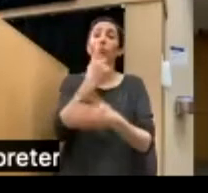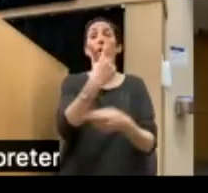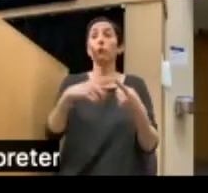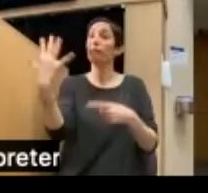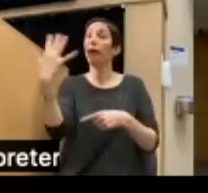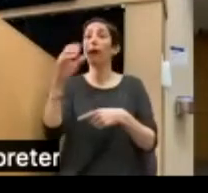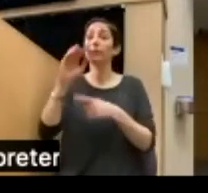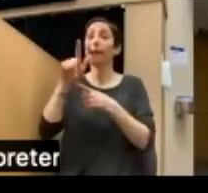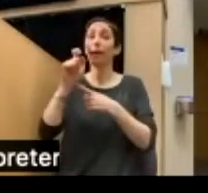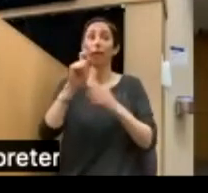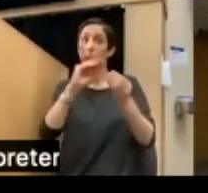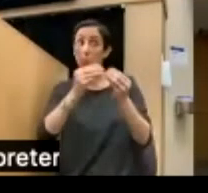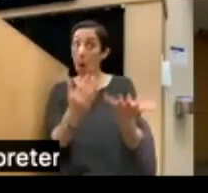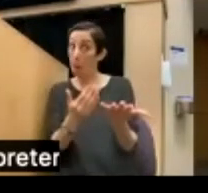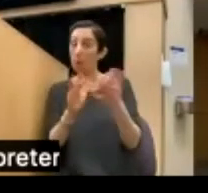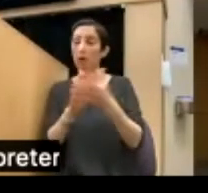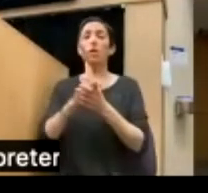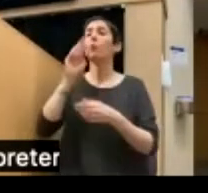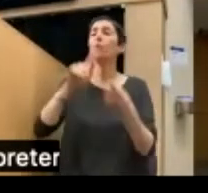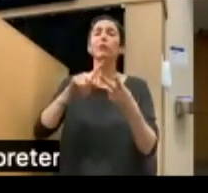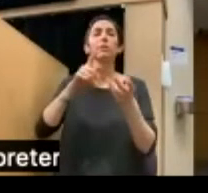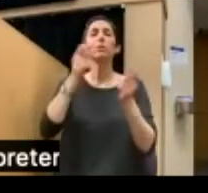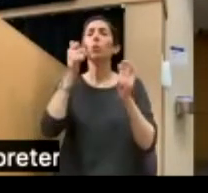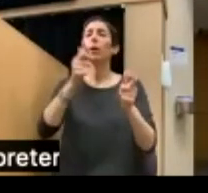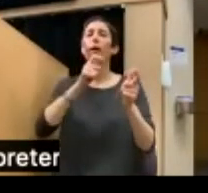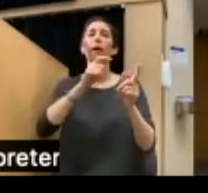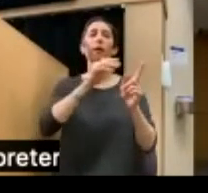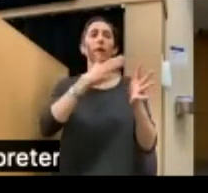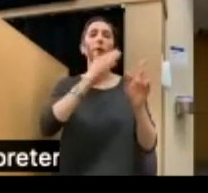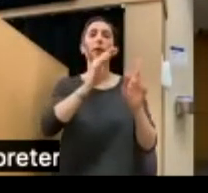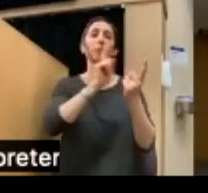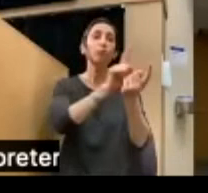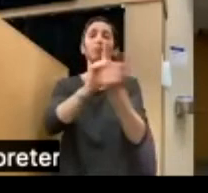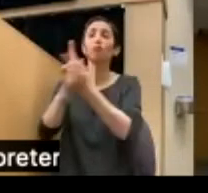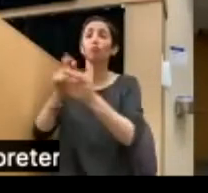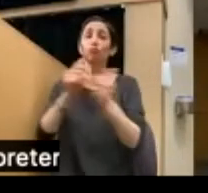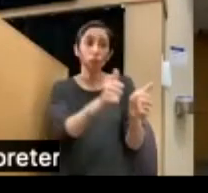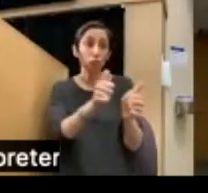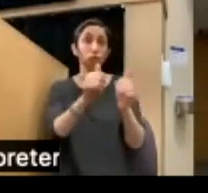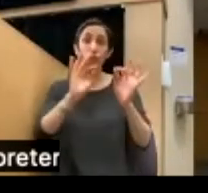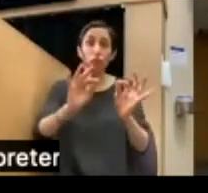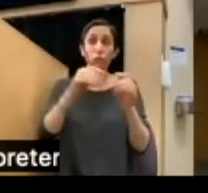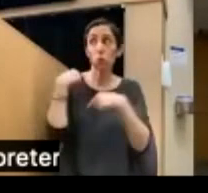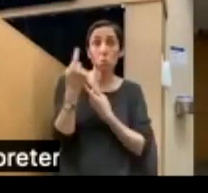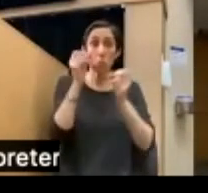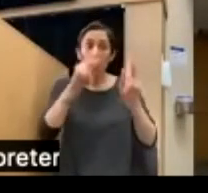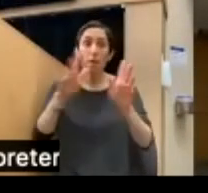quick round to say like, where are you at today? How's your day going? For any reason at all, it just acknowledges that whole human.